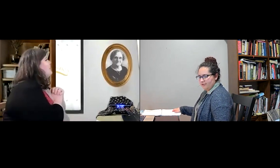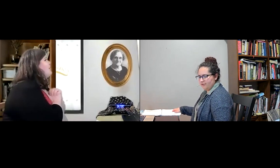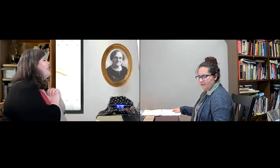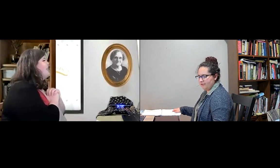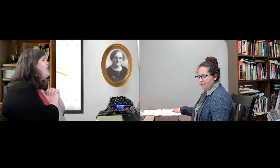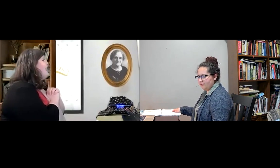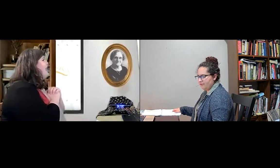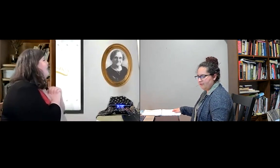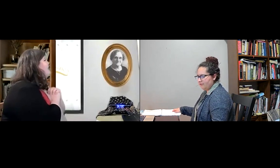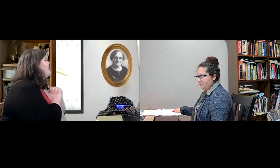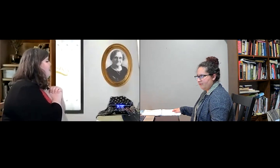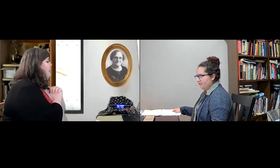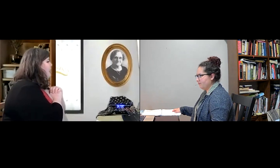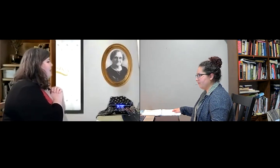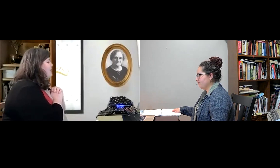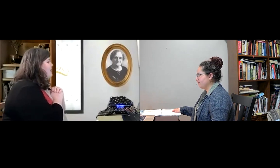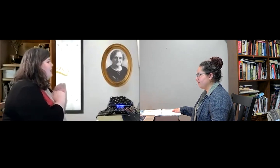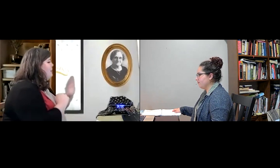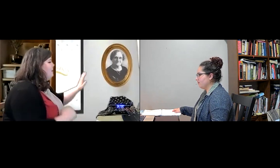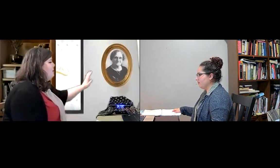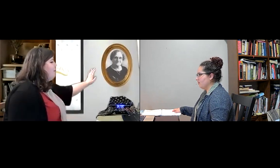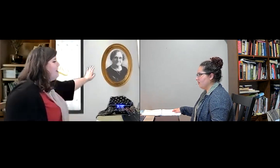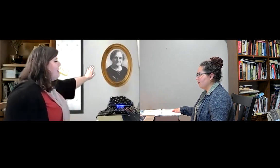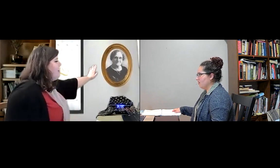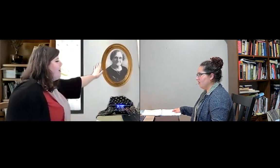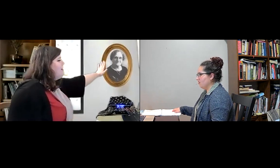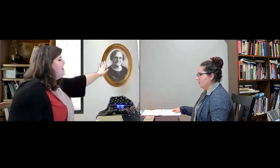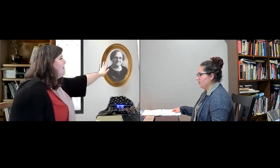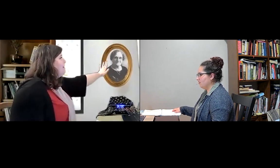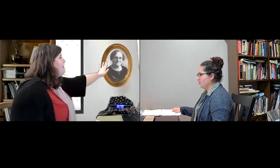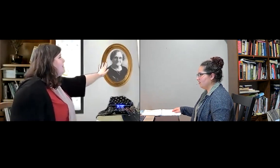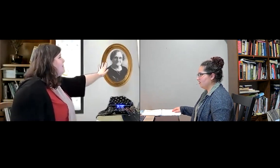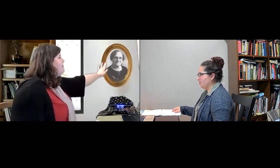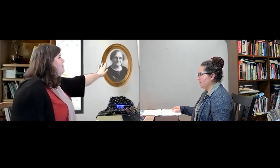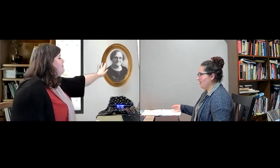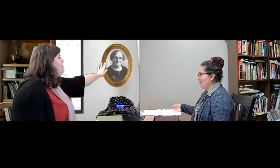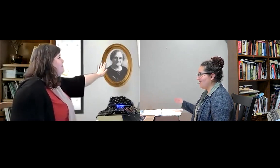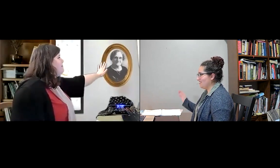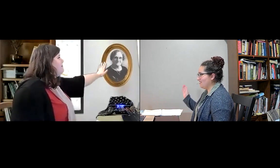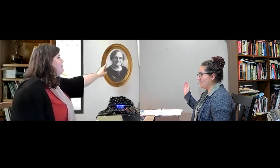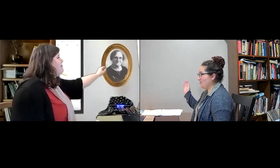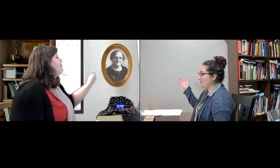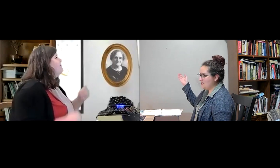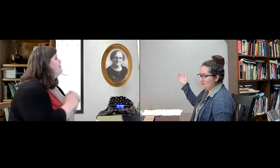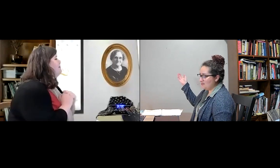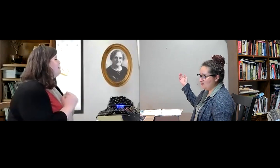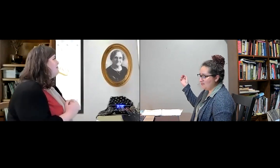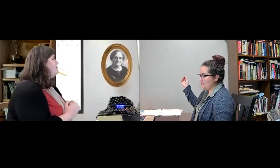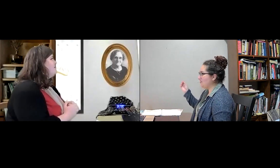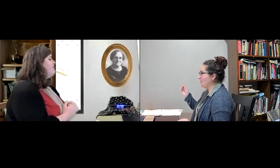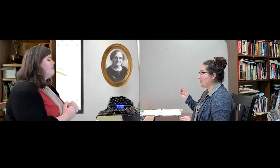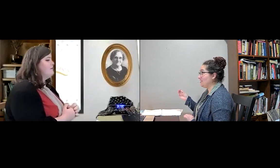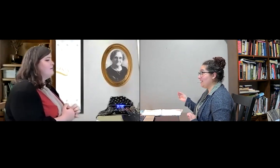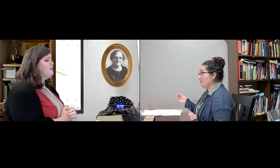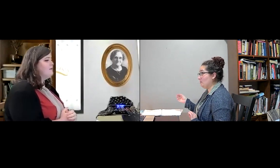Grandma Sue, I look to you for guidance. Please help us. Yes, Grandma Sue,